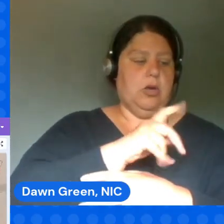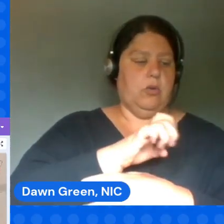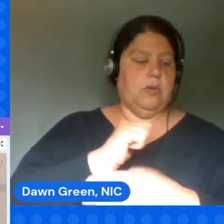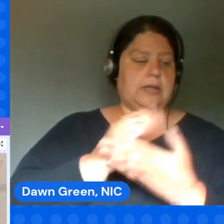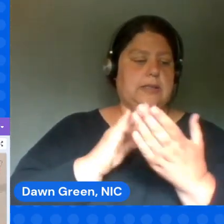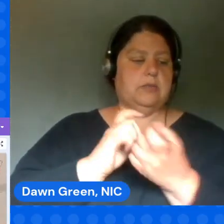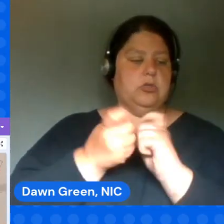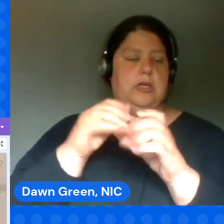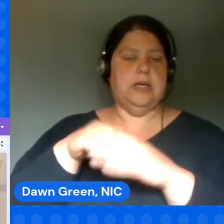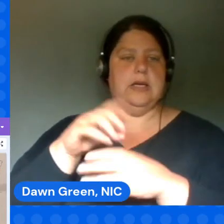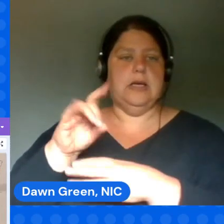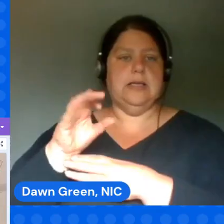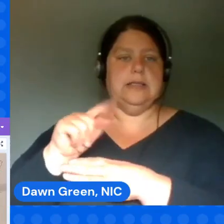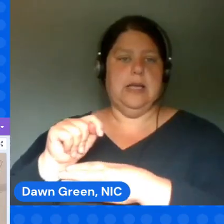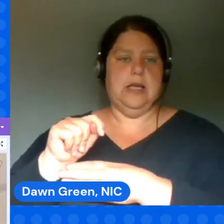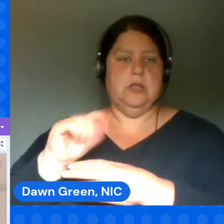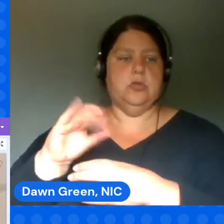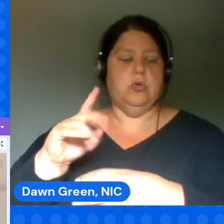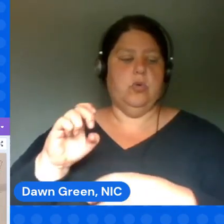code.